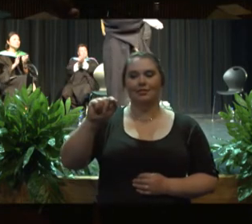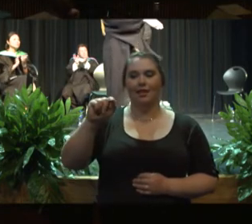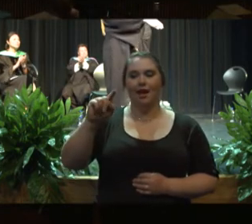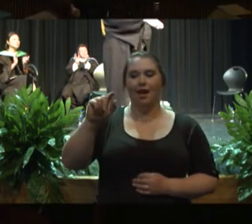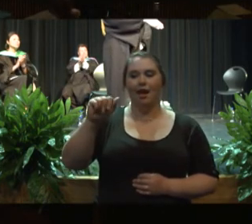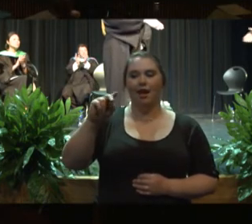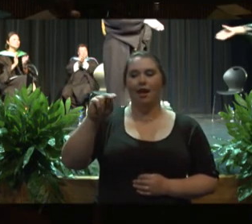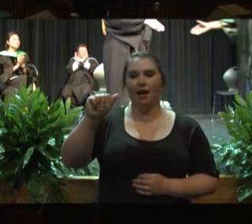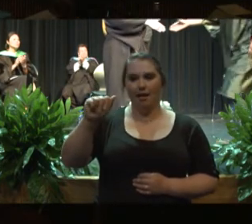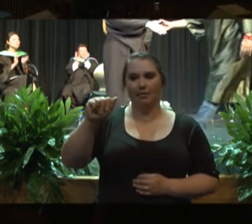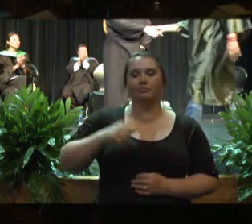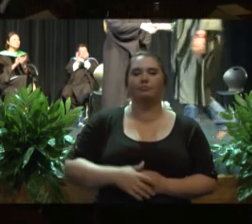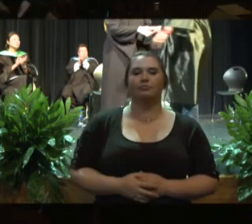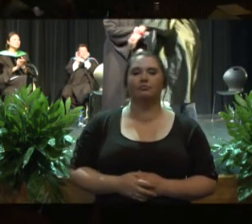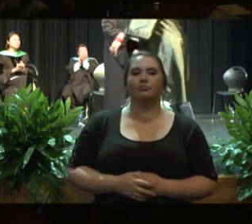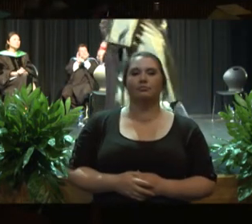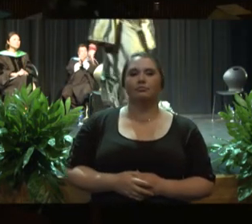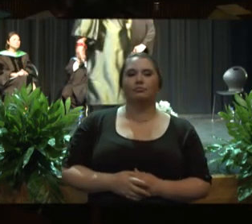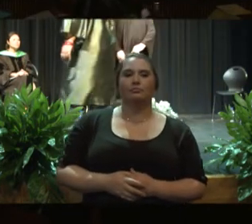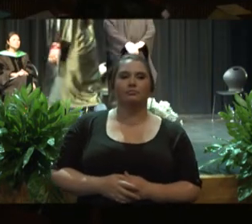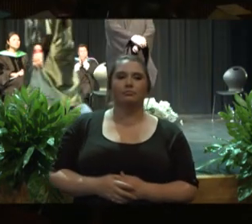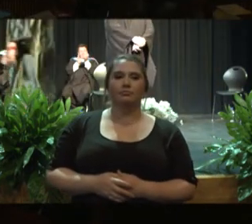Santana.